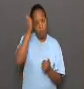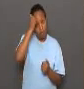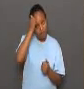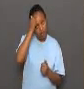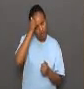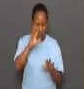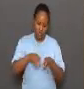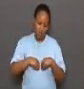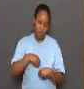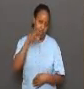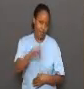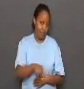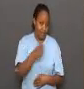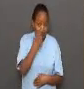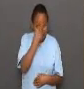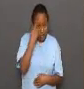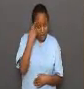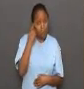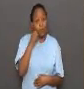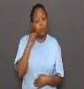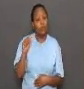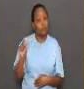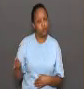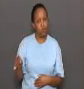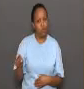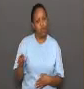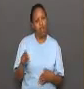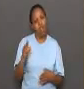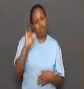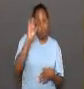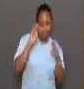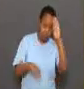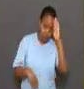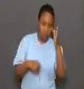accept because she is accountable to Baruch.